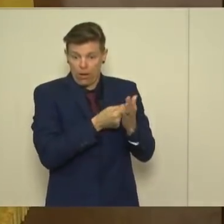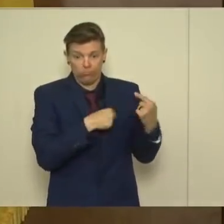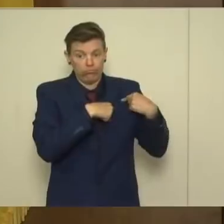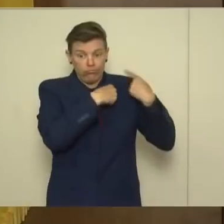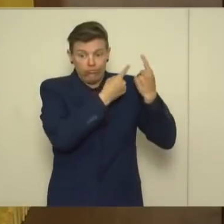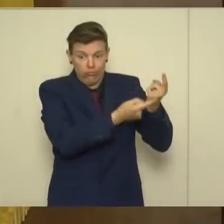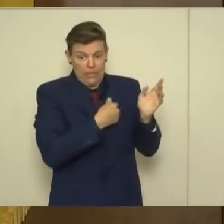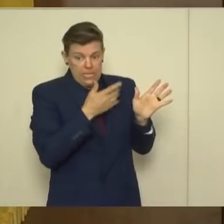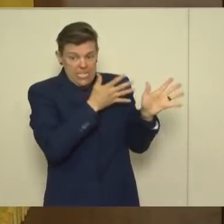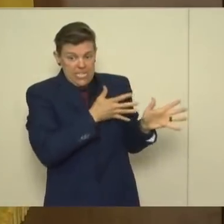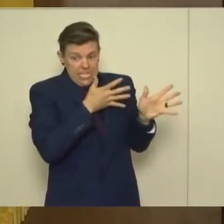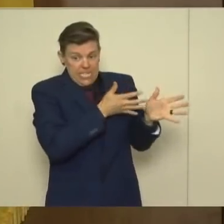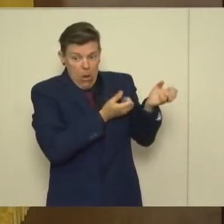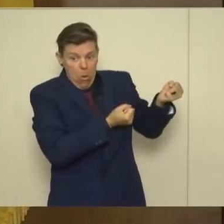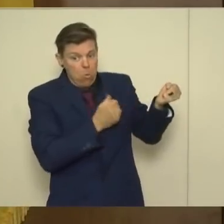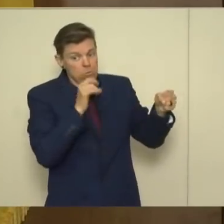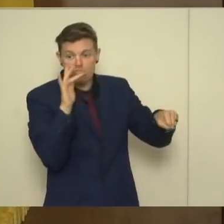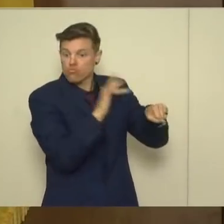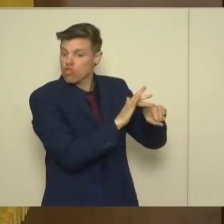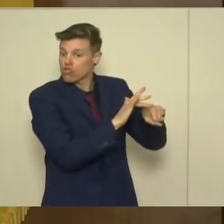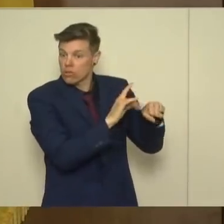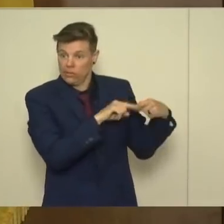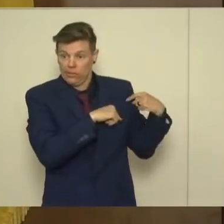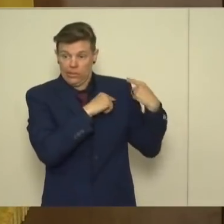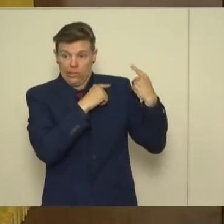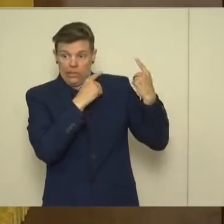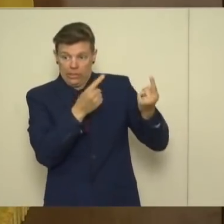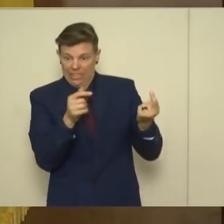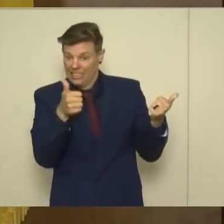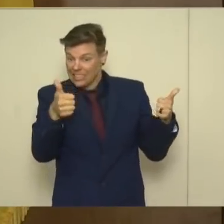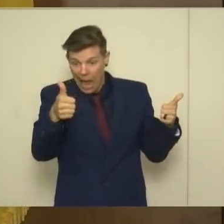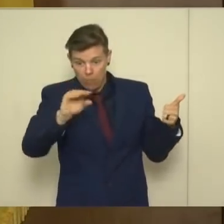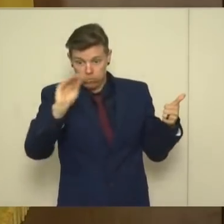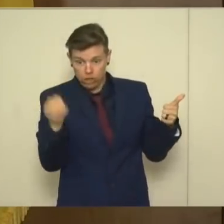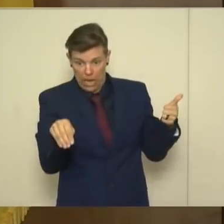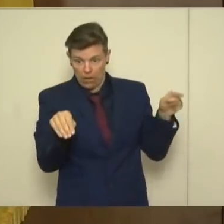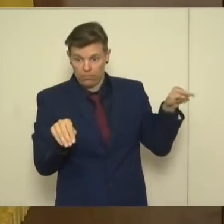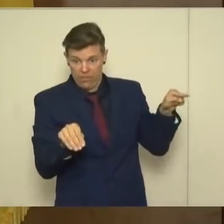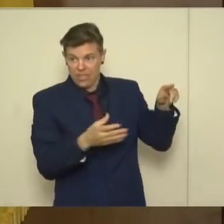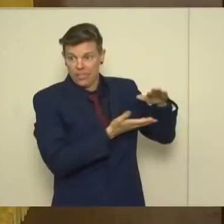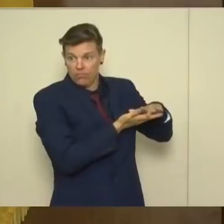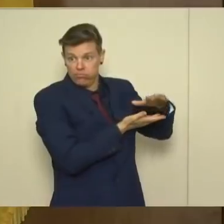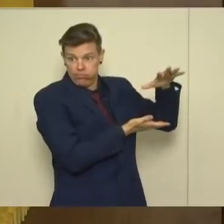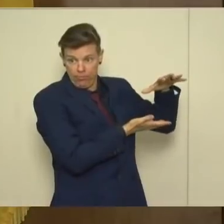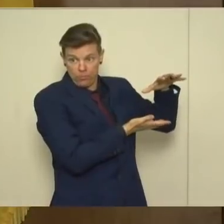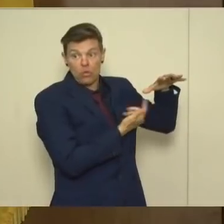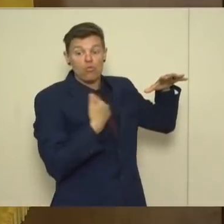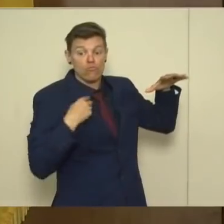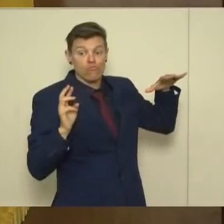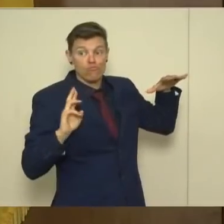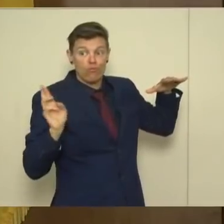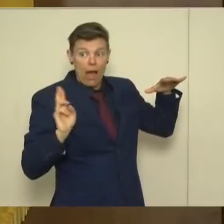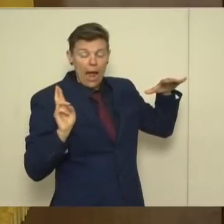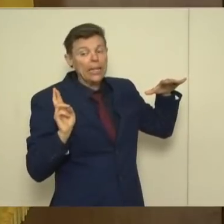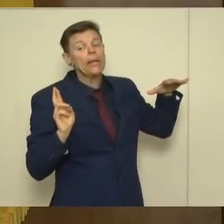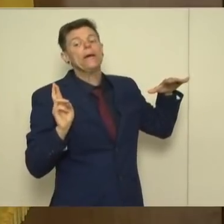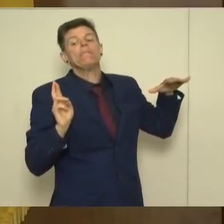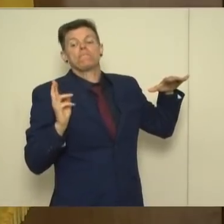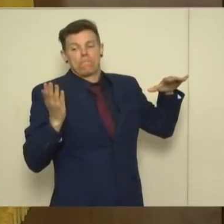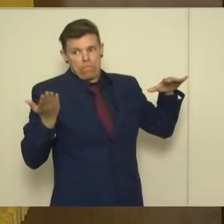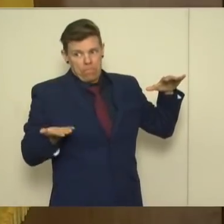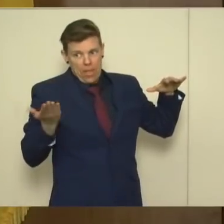be, but about 10%. And we tightened our belts going into FY21